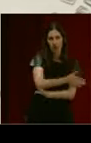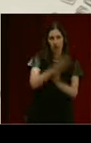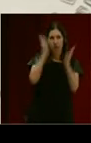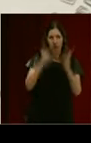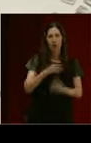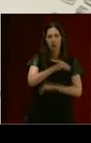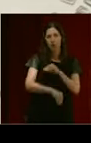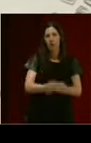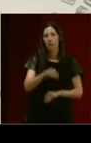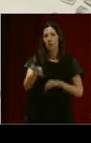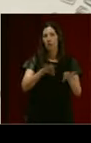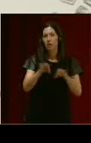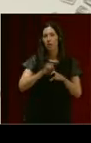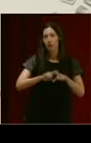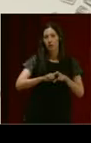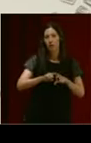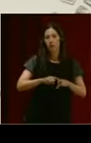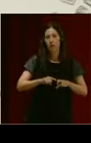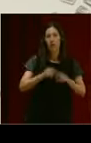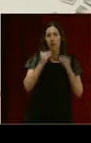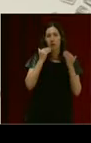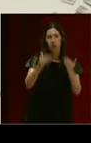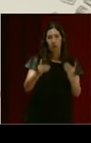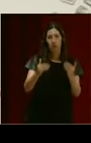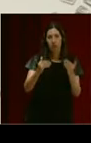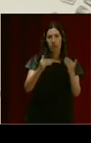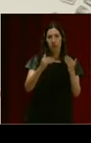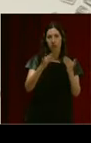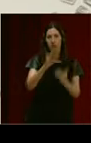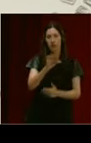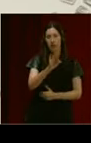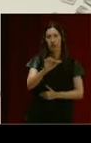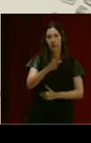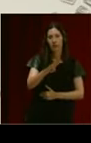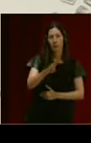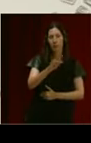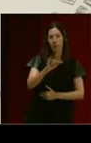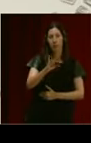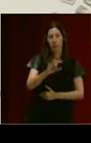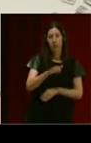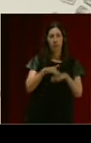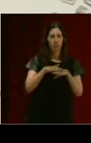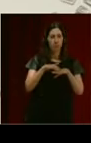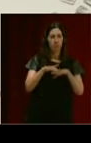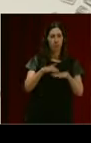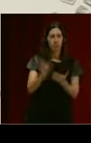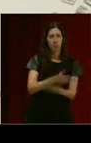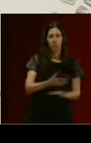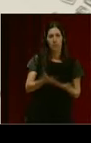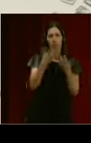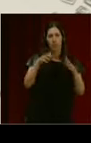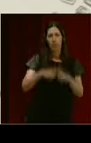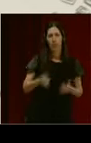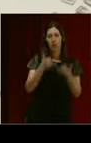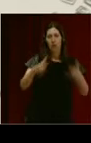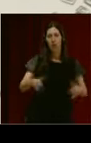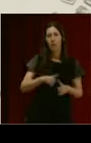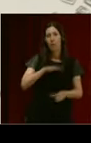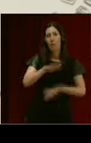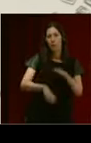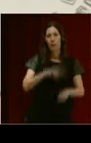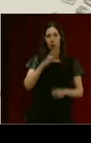What we do is to use calibration data to select characteristics through